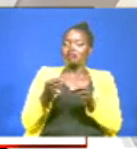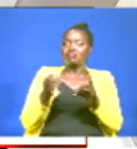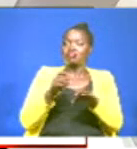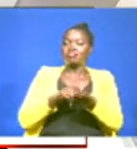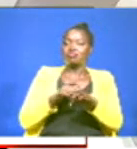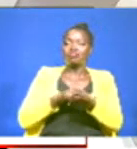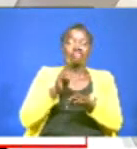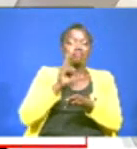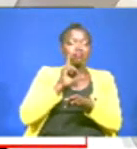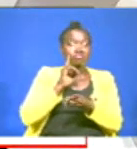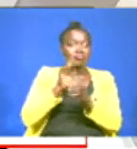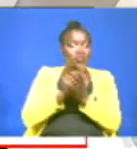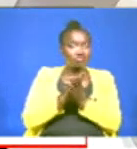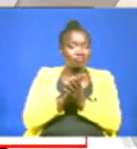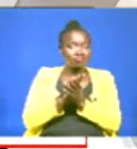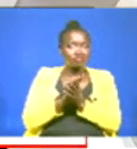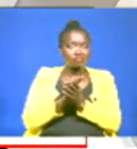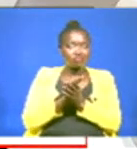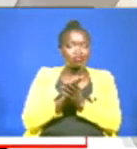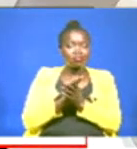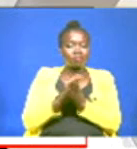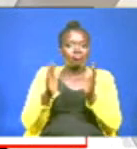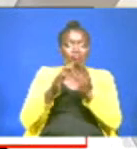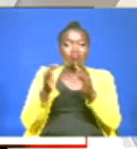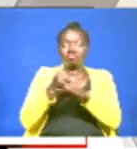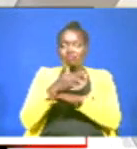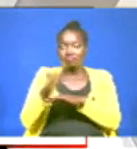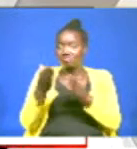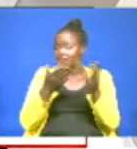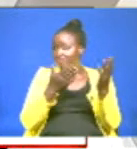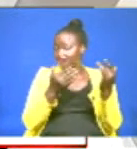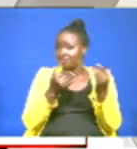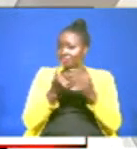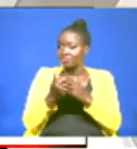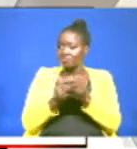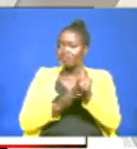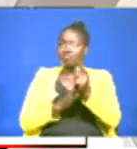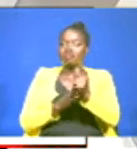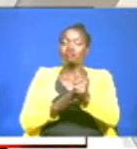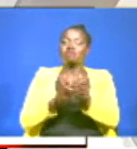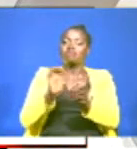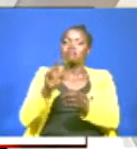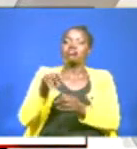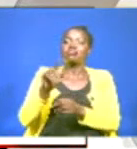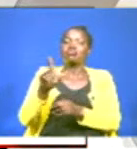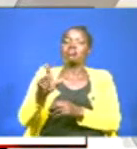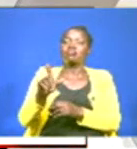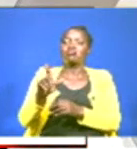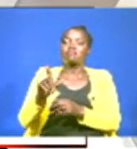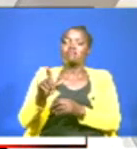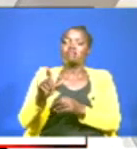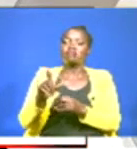I hope Newcastle beat Arsenal, because Arsenal are currently leading the EPL table